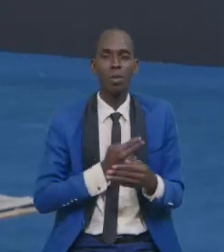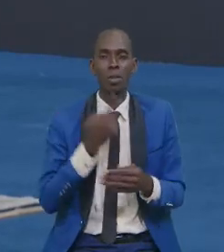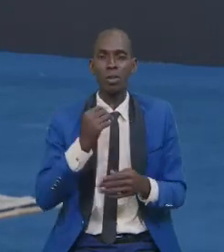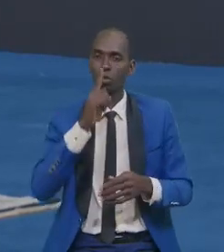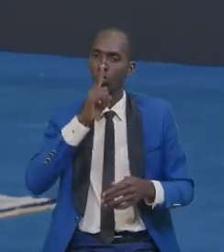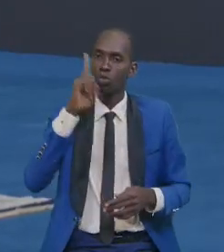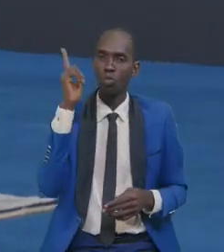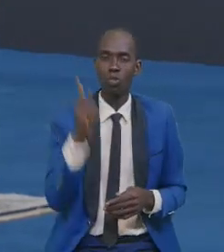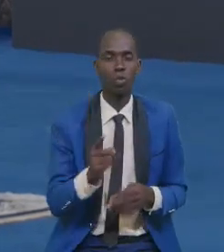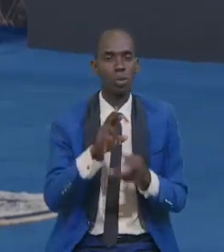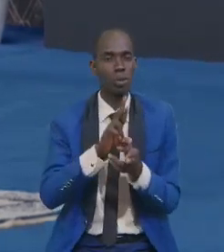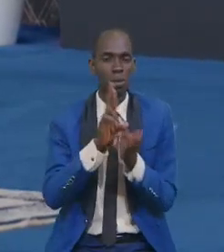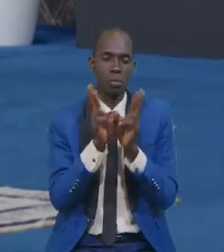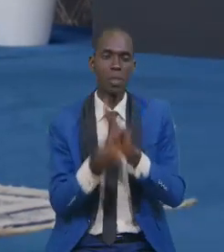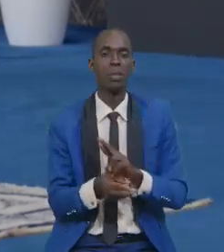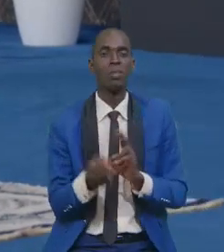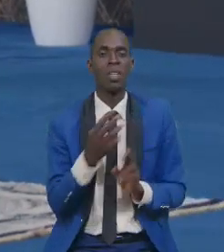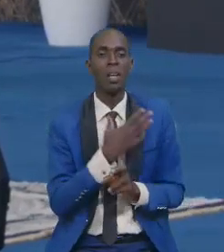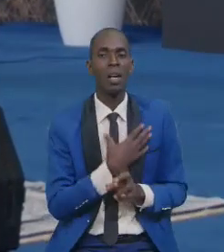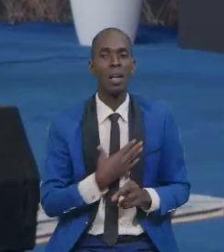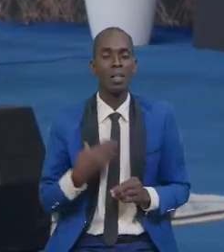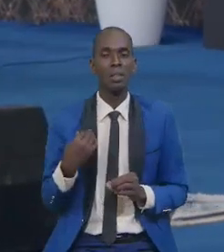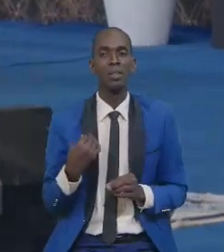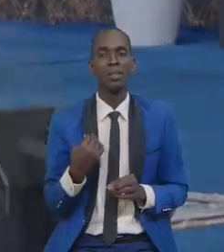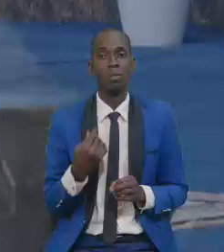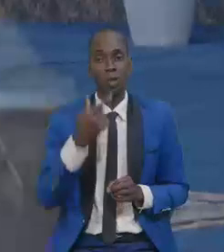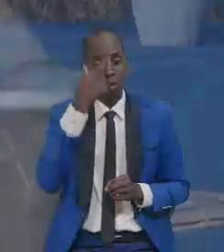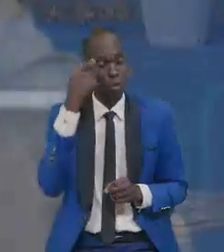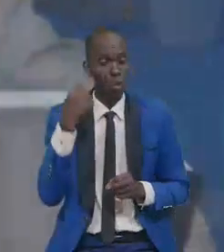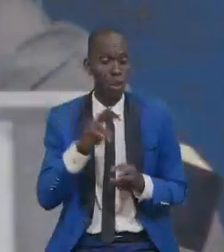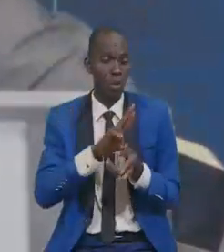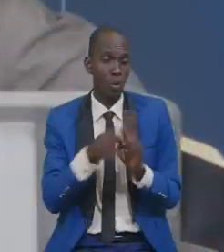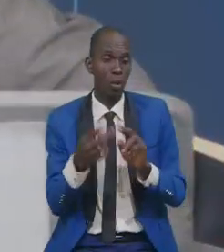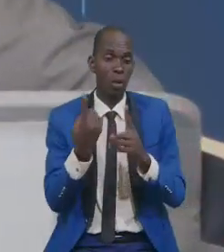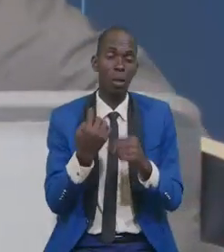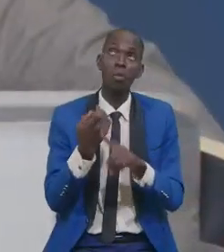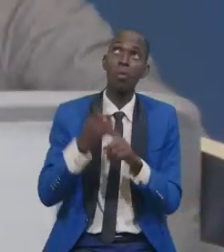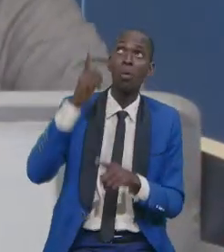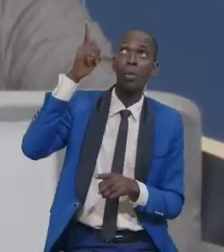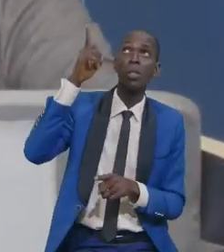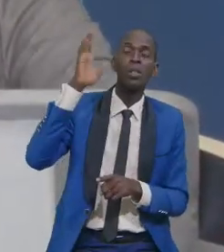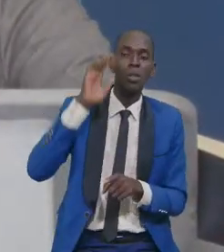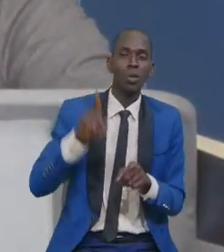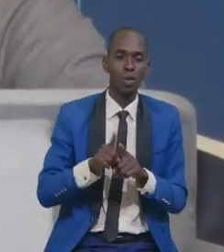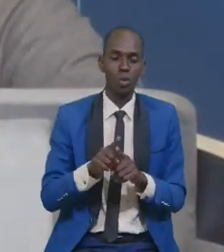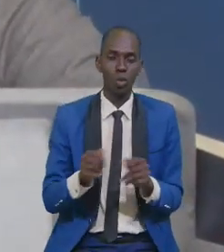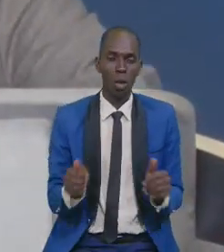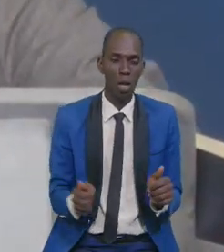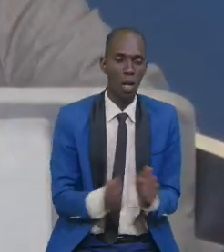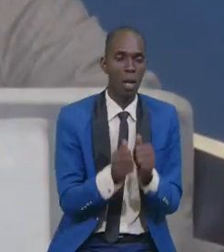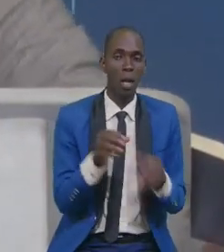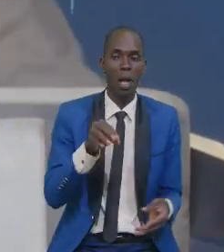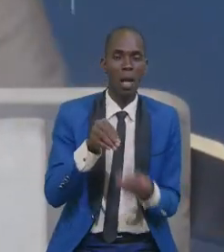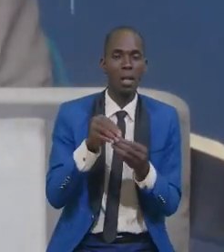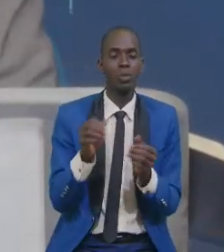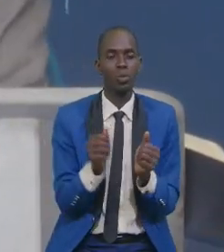the genuine repentance. And because the repentance came from him, he now follows up with